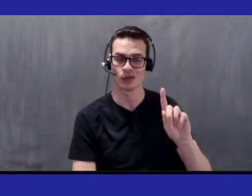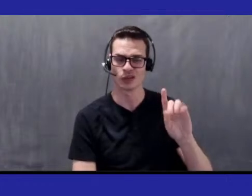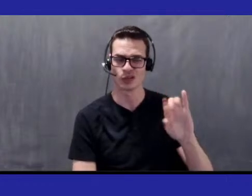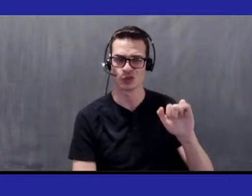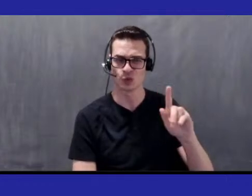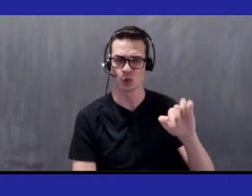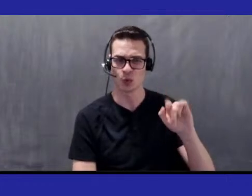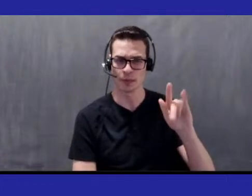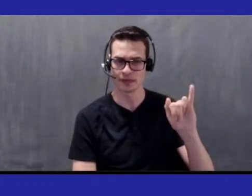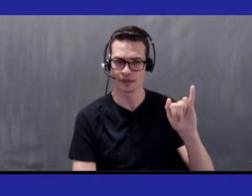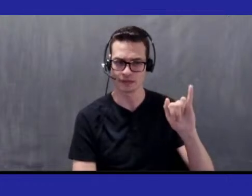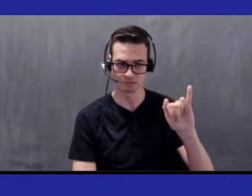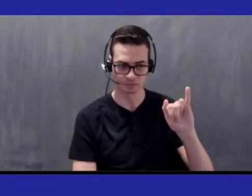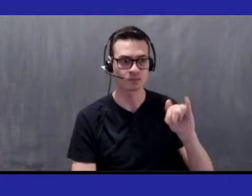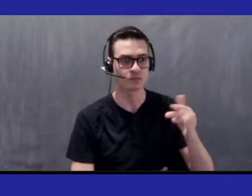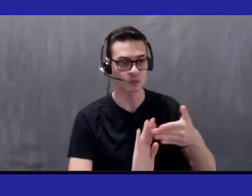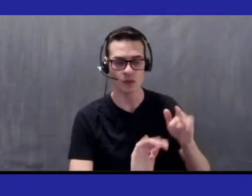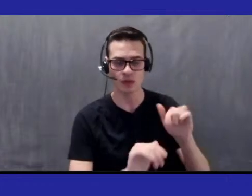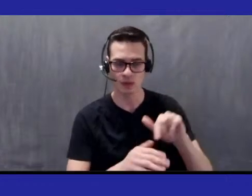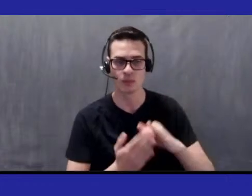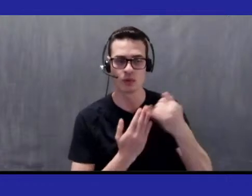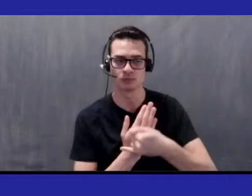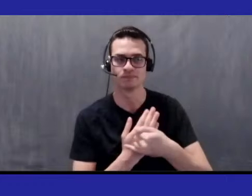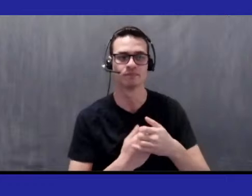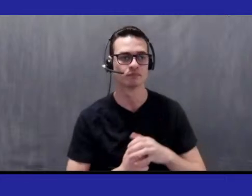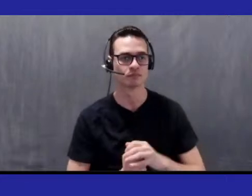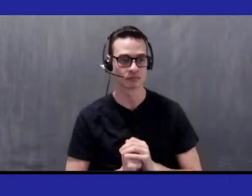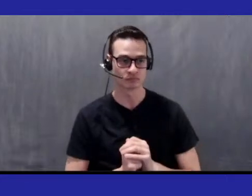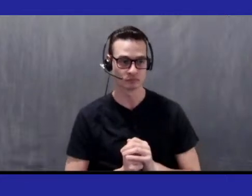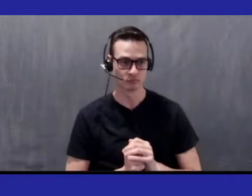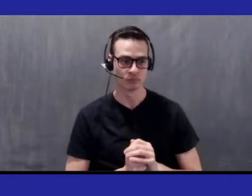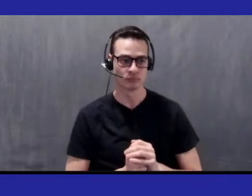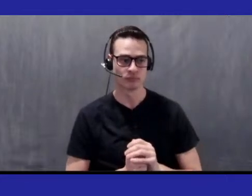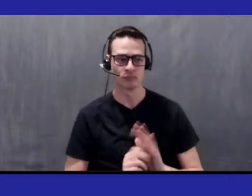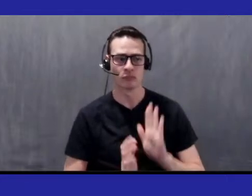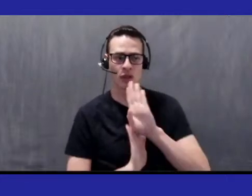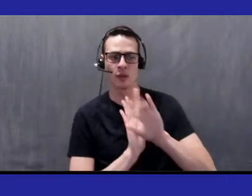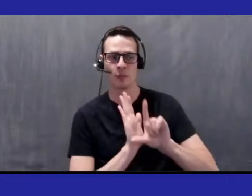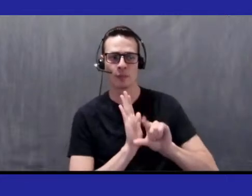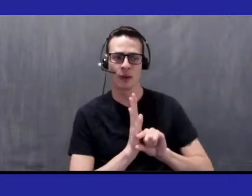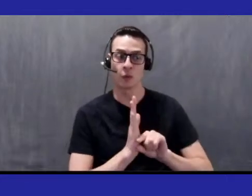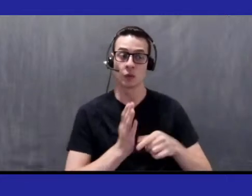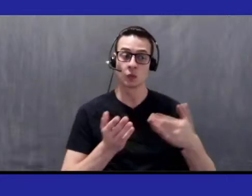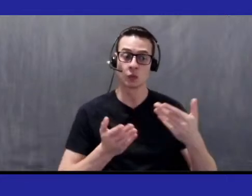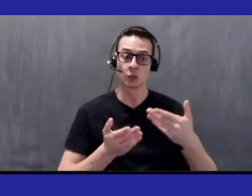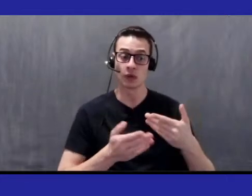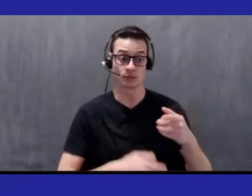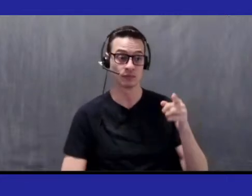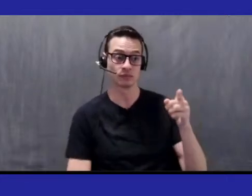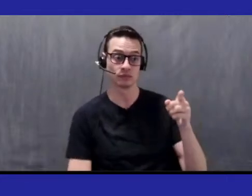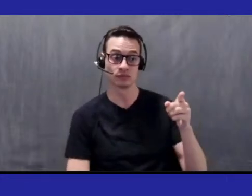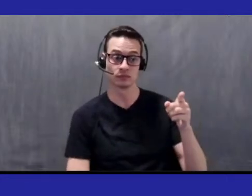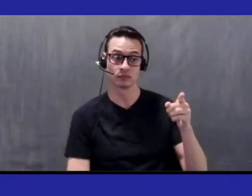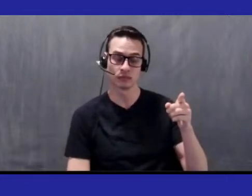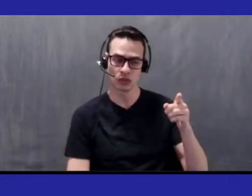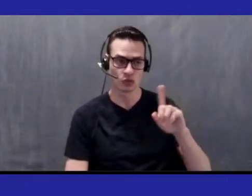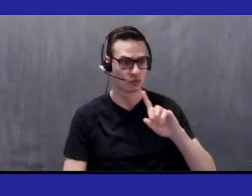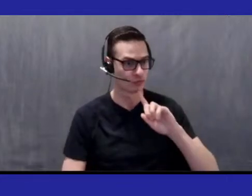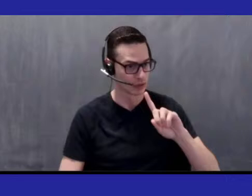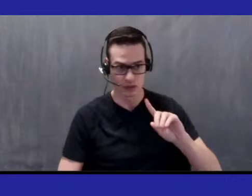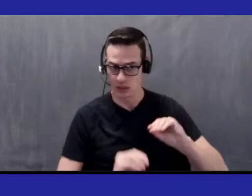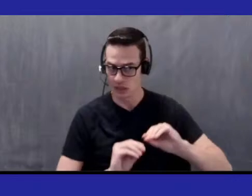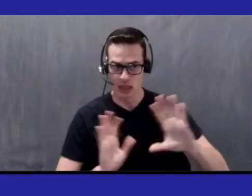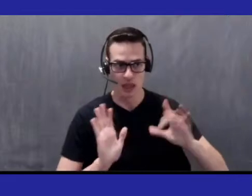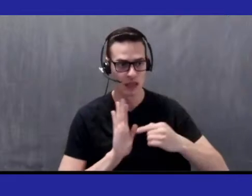background here is that sickle cell, as many of you probably know, is a key example of racial health inequity from bench